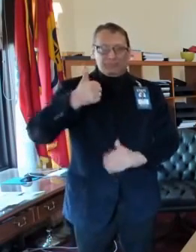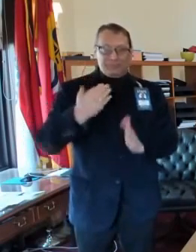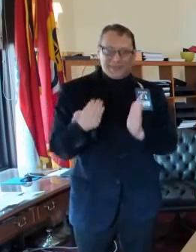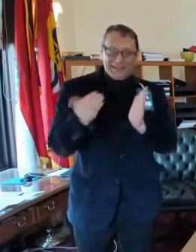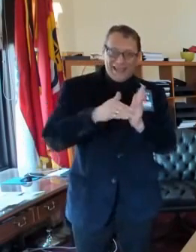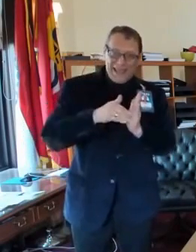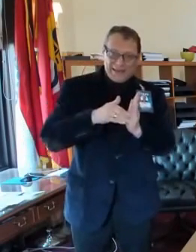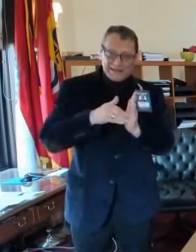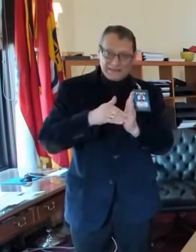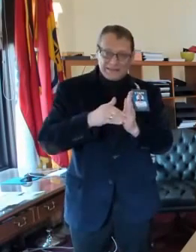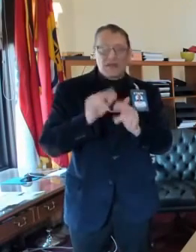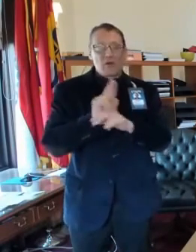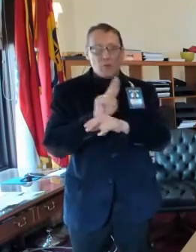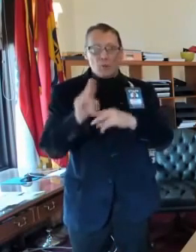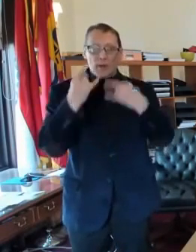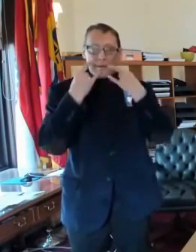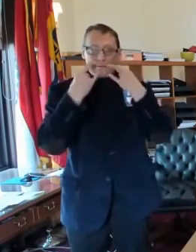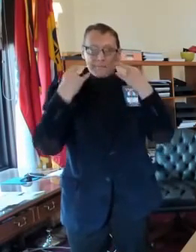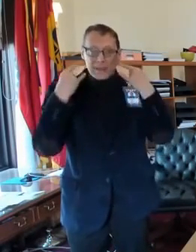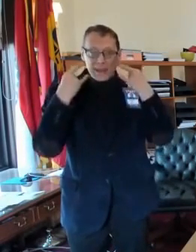doing now, which is wearing a mask,